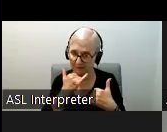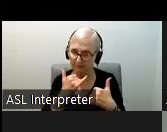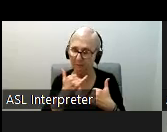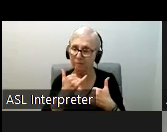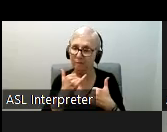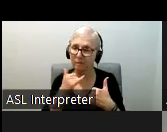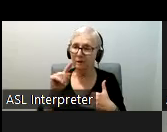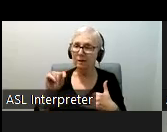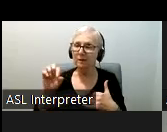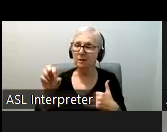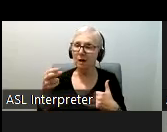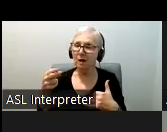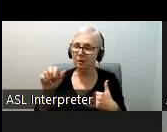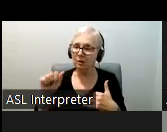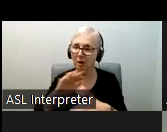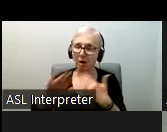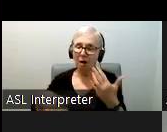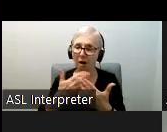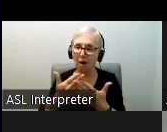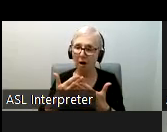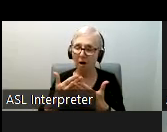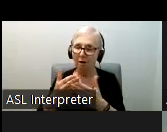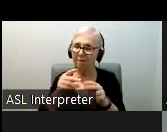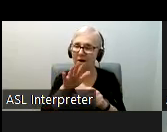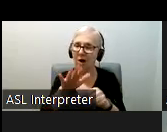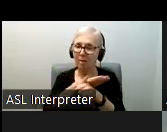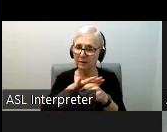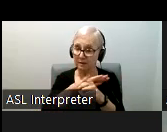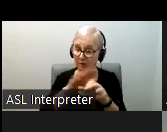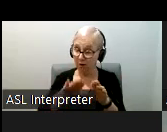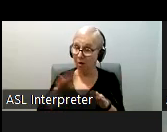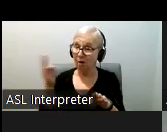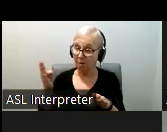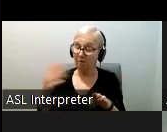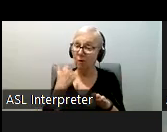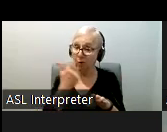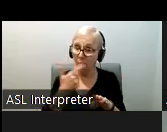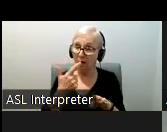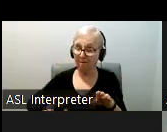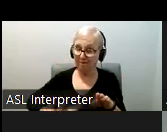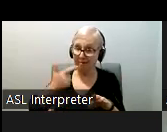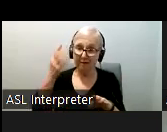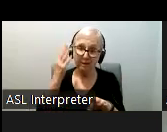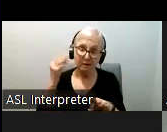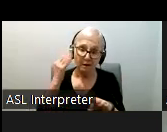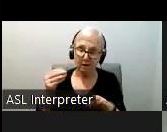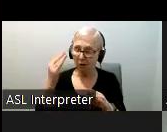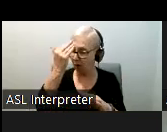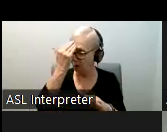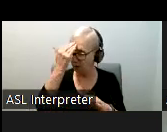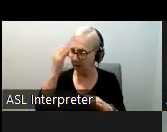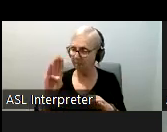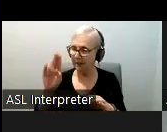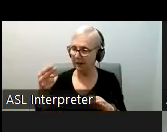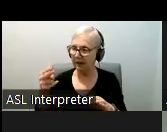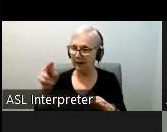And Tasha, all of our positions are open for people with lived experience. I can tell you, getting to know the BHA staff, I don't think there's one person here